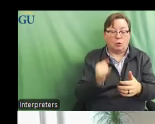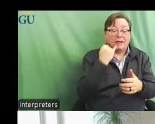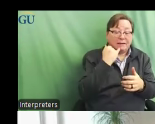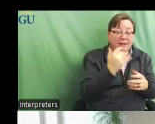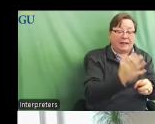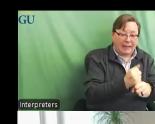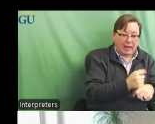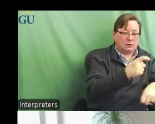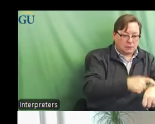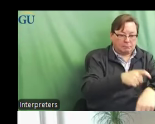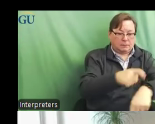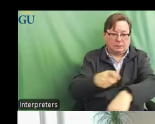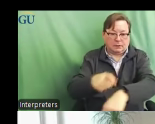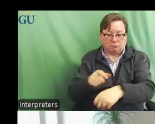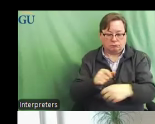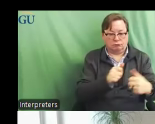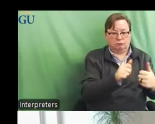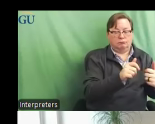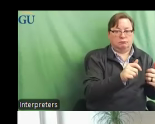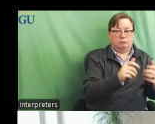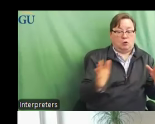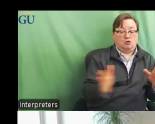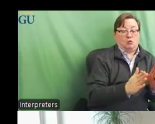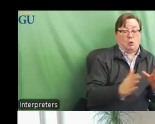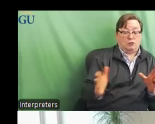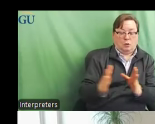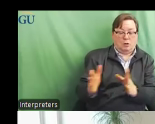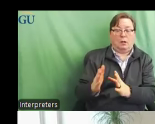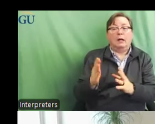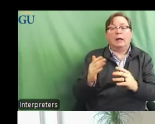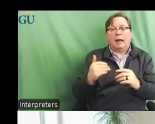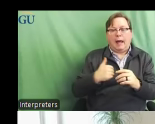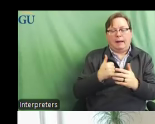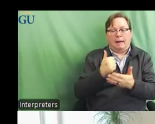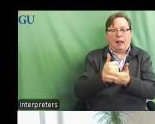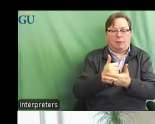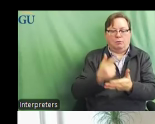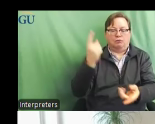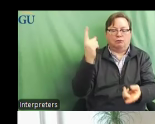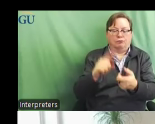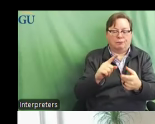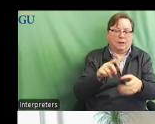it can prevent the time between steps and reduce the loss to follow-up.